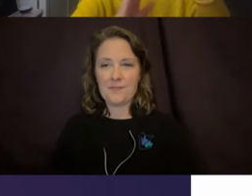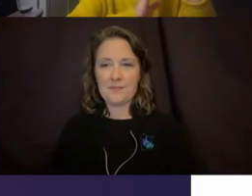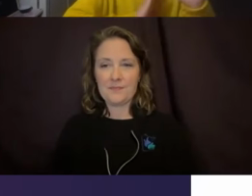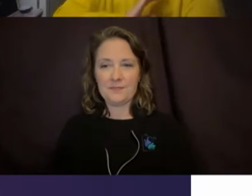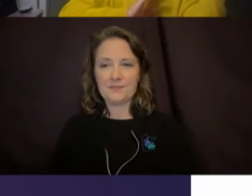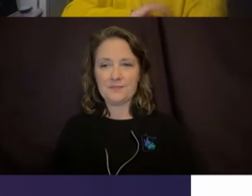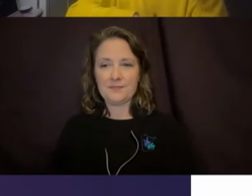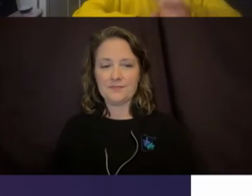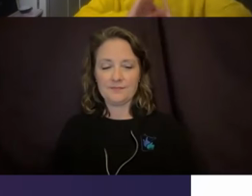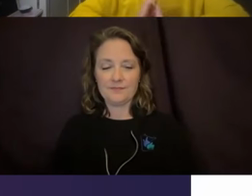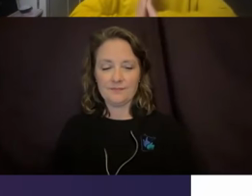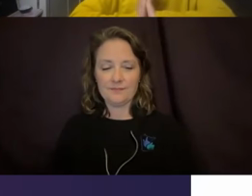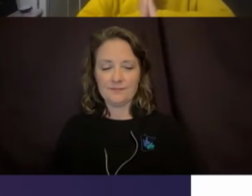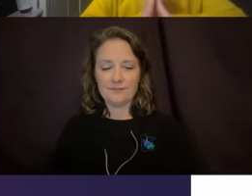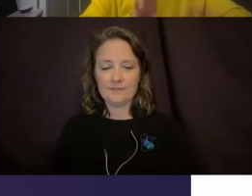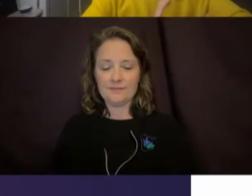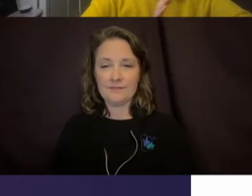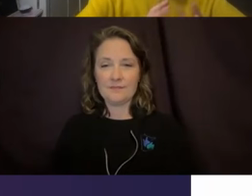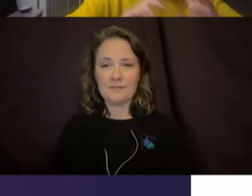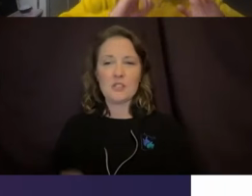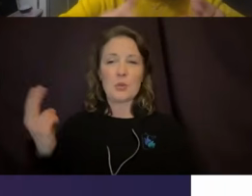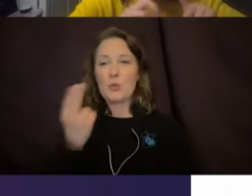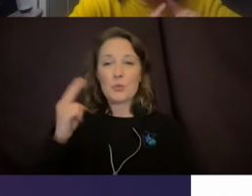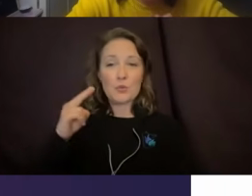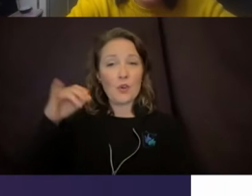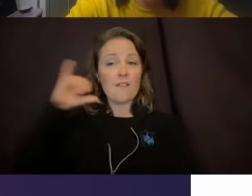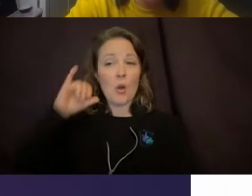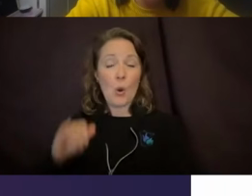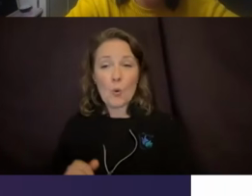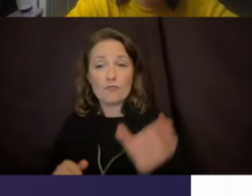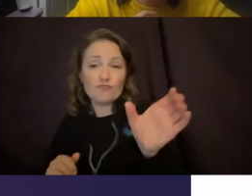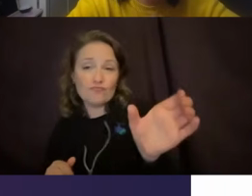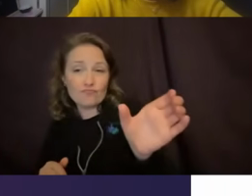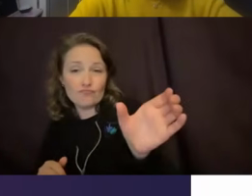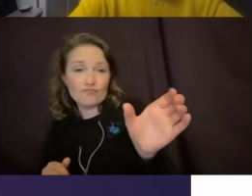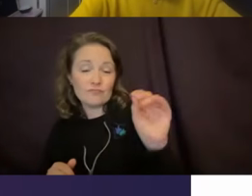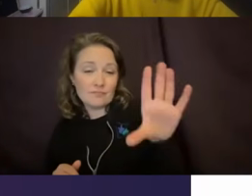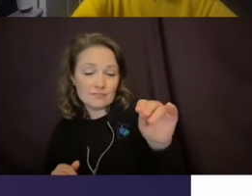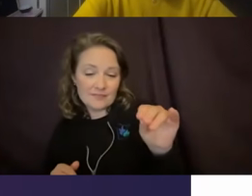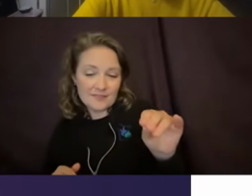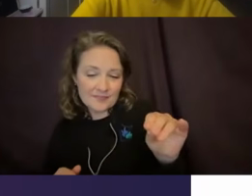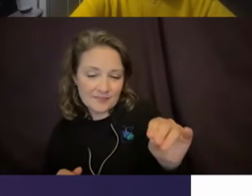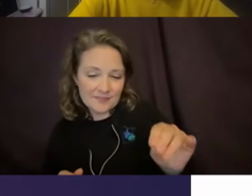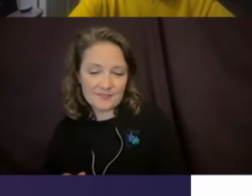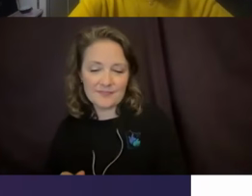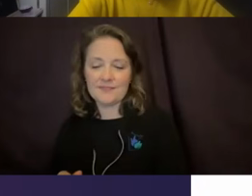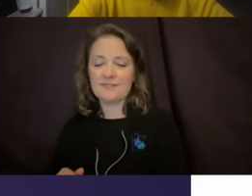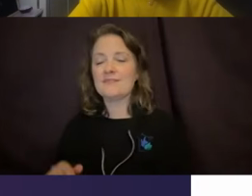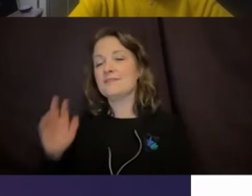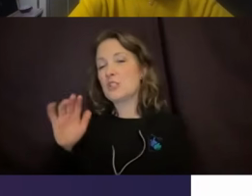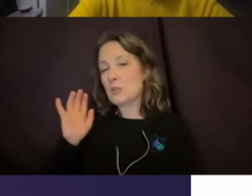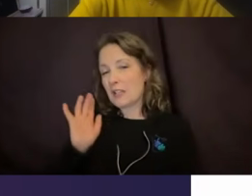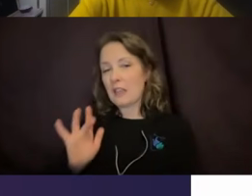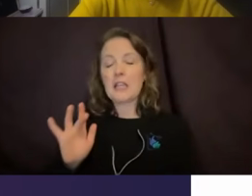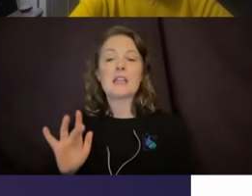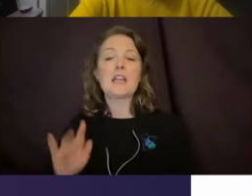so you can pull out your cameras on your phones and scan the QR code or click the link in the chat, and we'll start